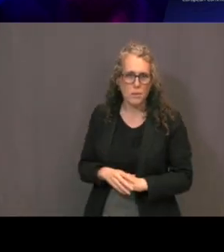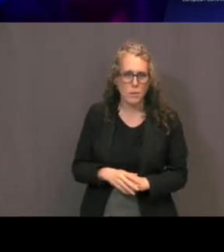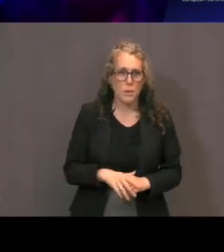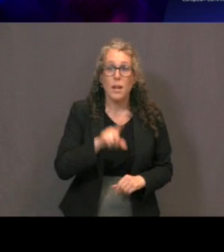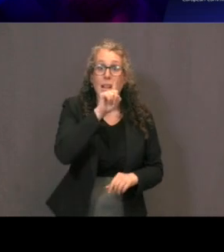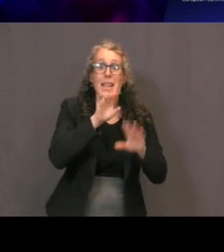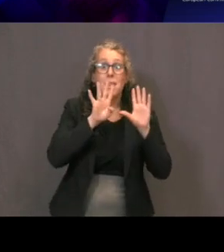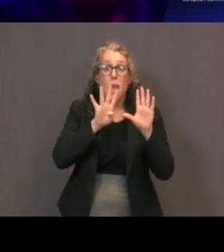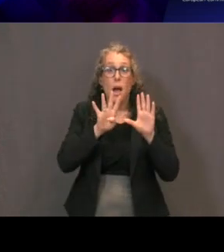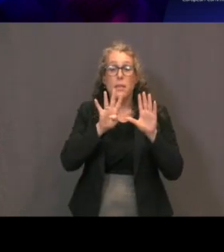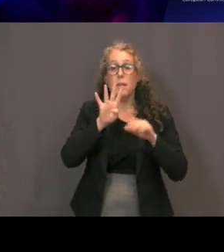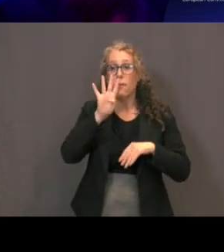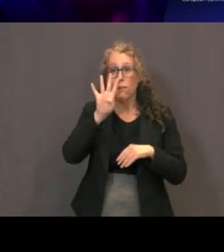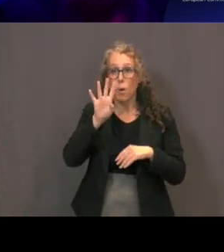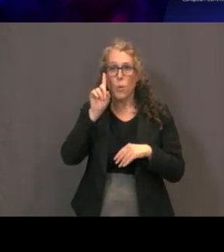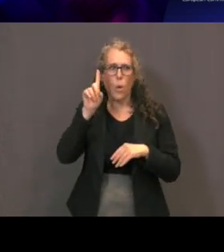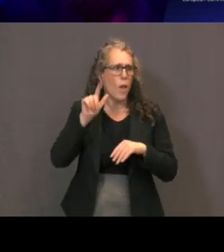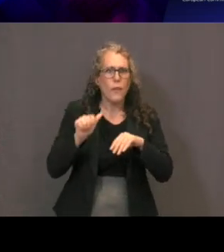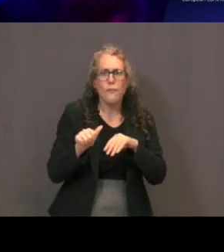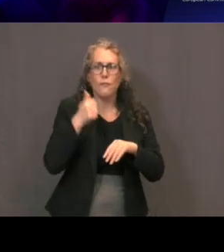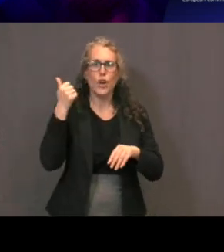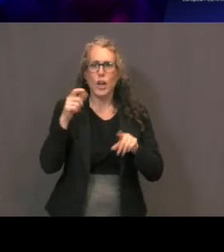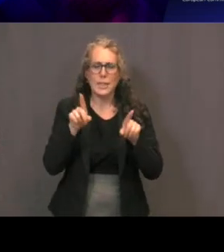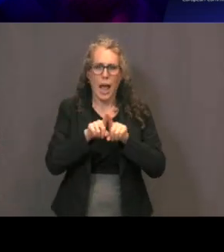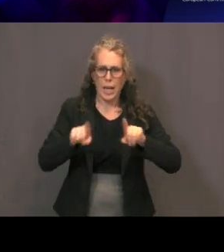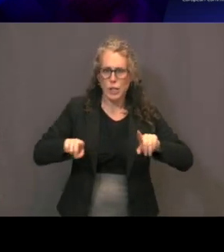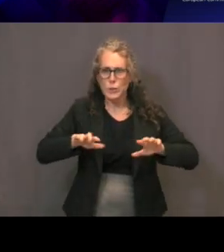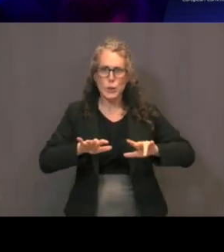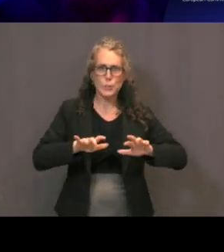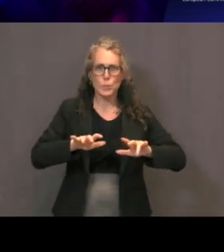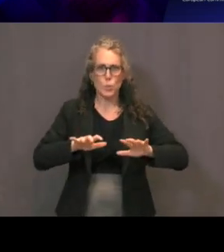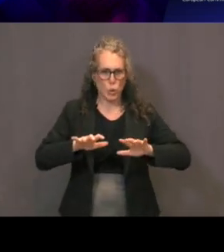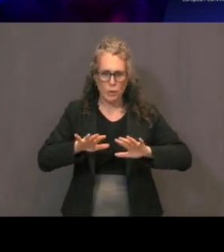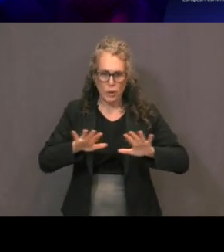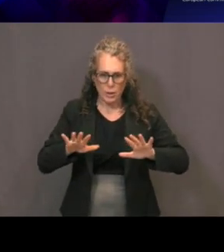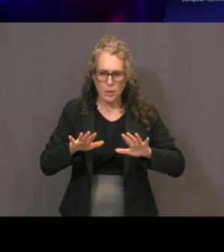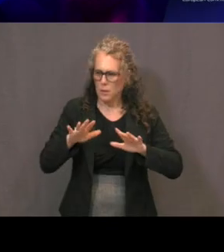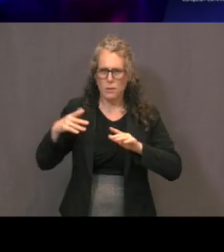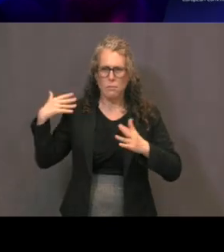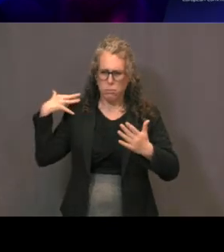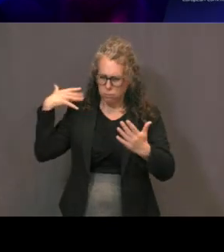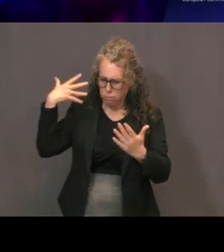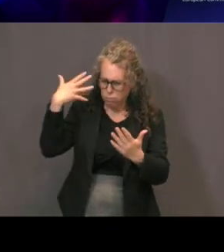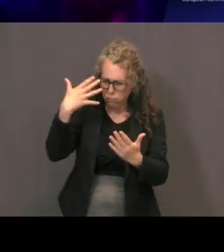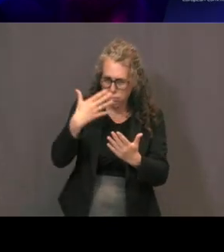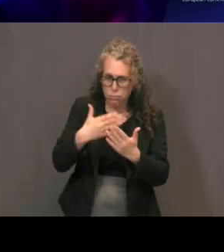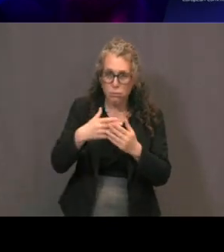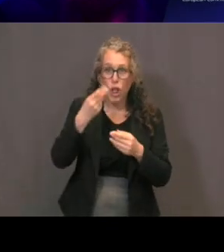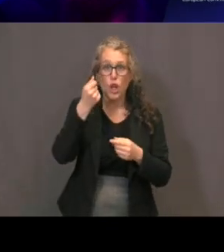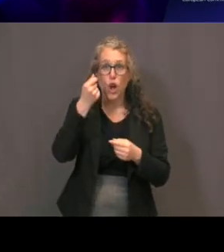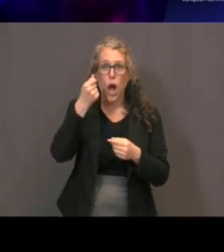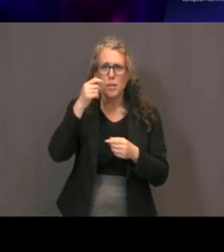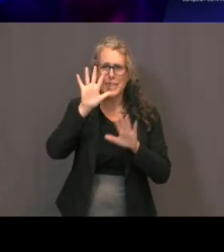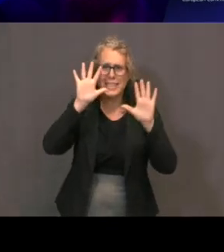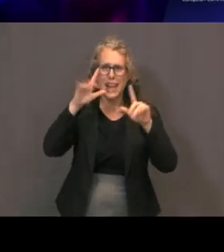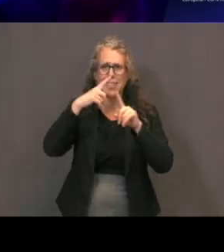when the first general purpose computer was completed, compute has become 10 times cheaper